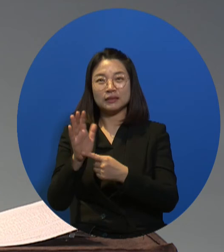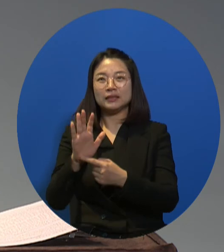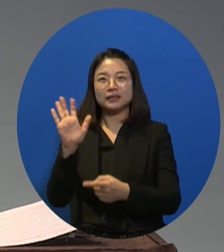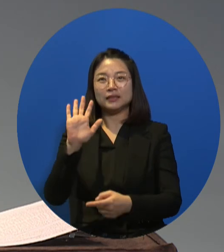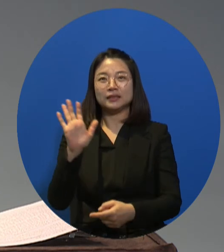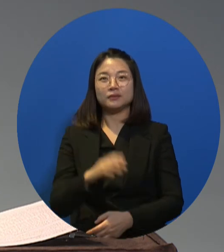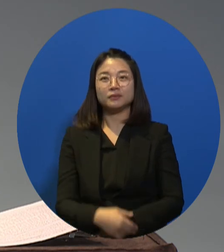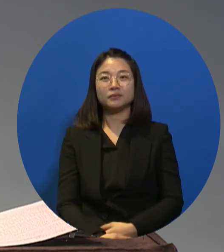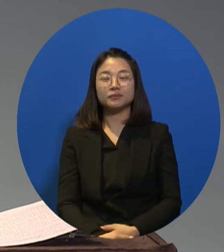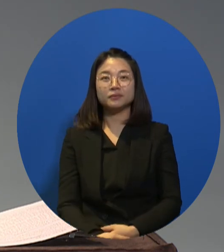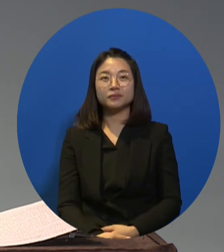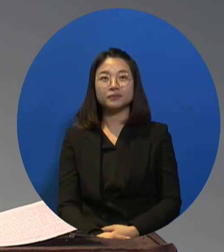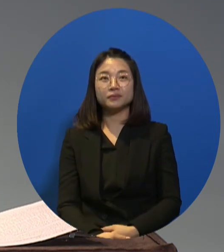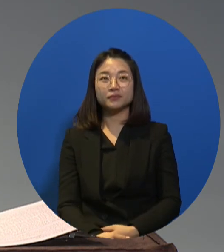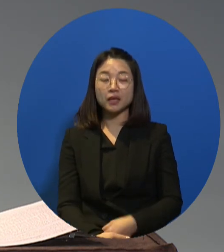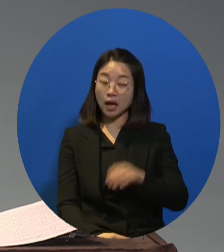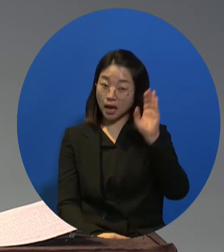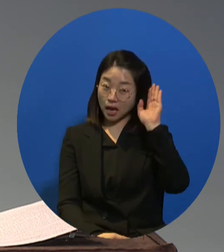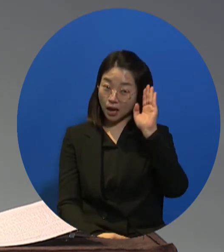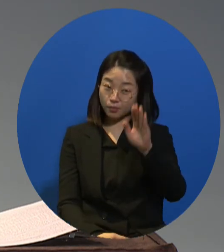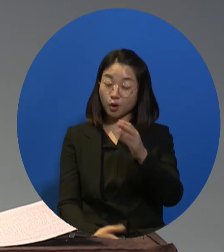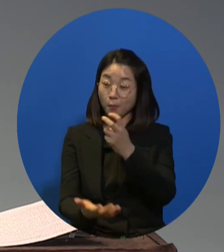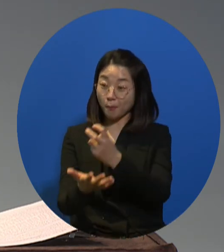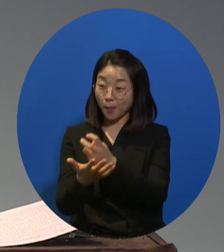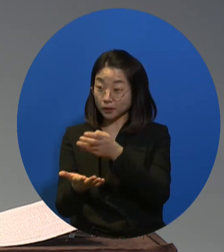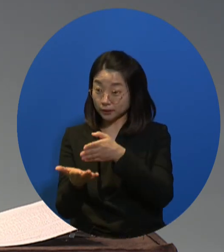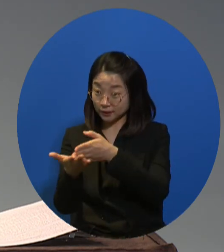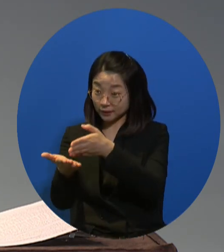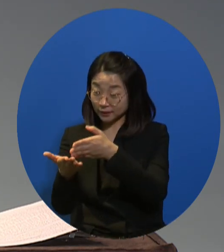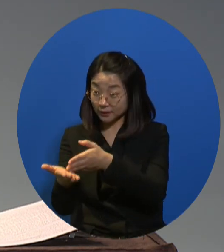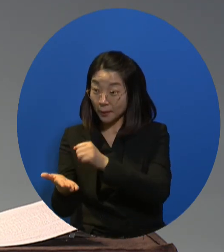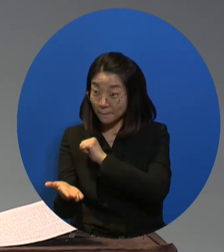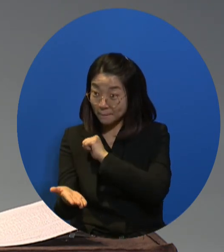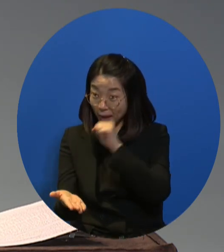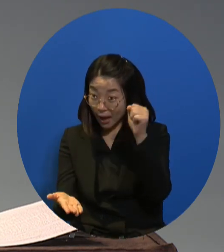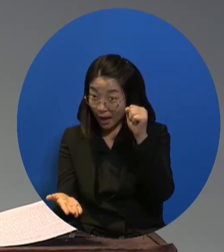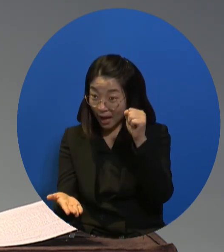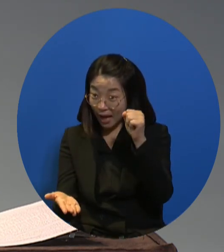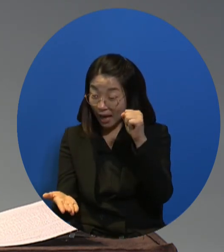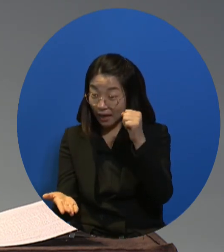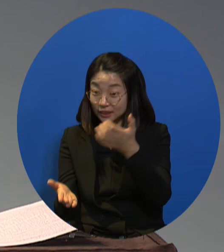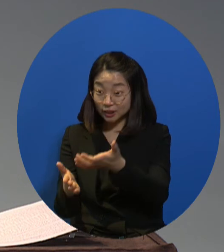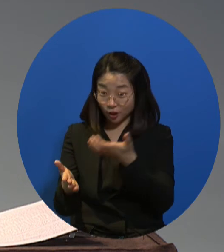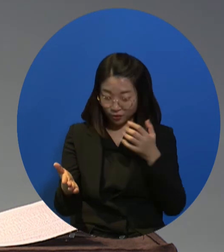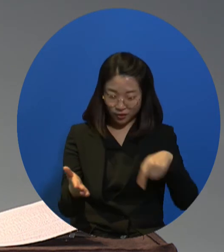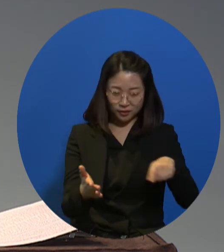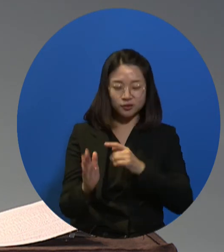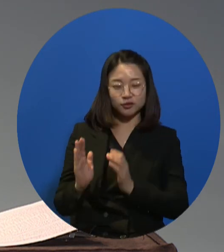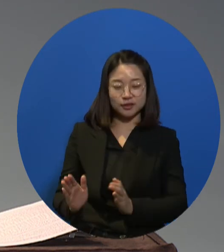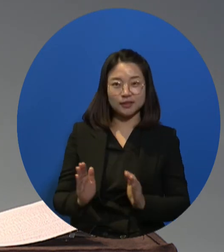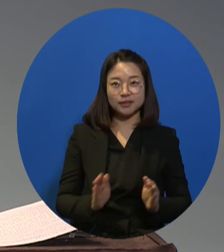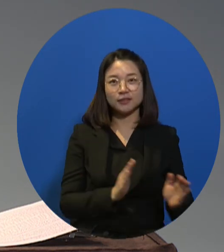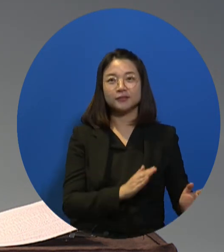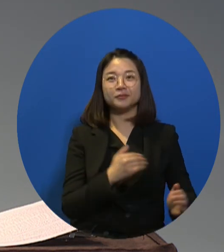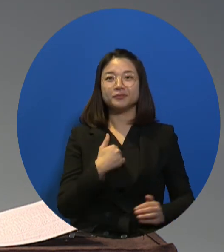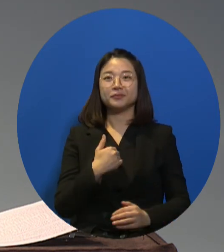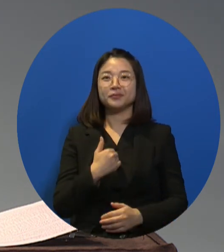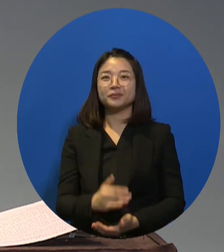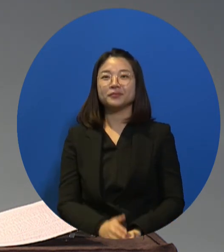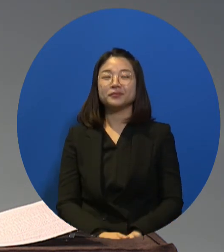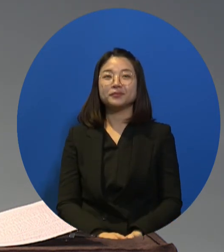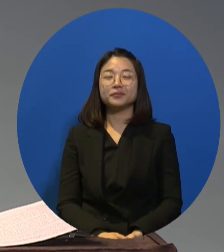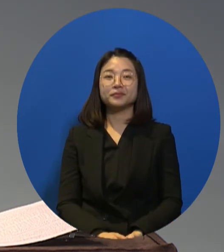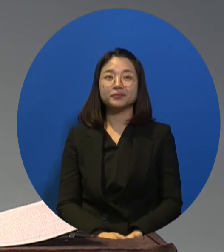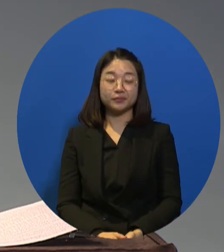I cannot say that we have come up with a conclusion regarding our role, but we are looking into